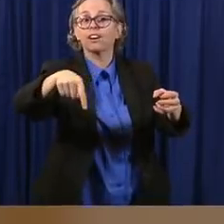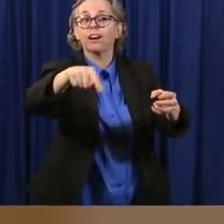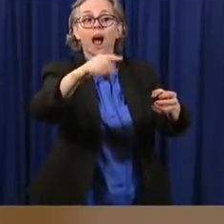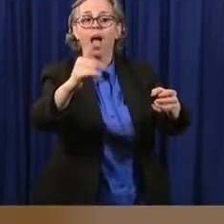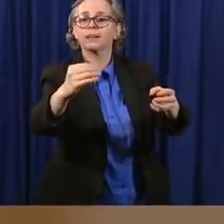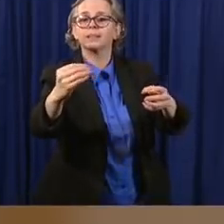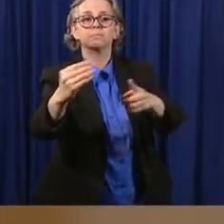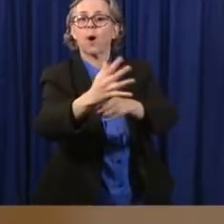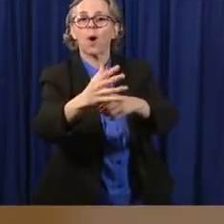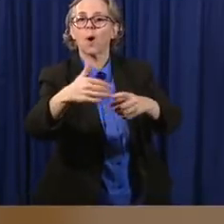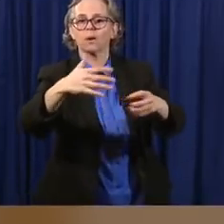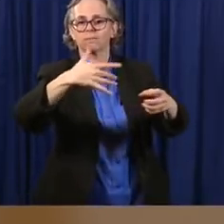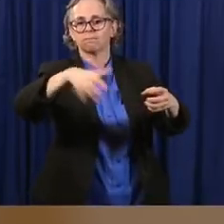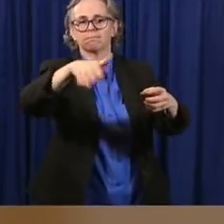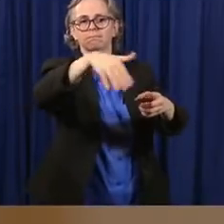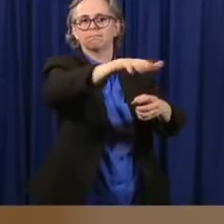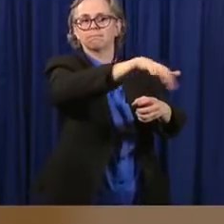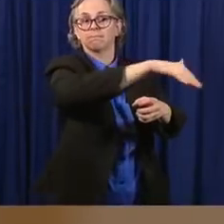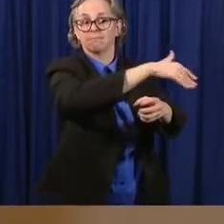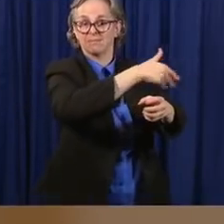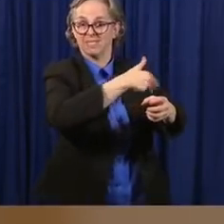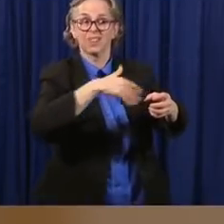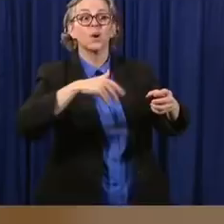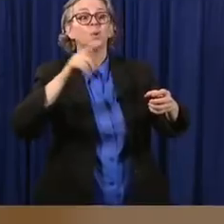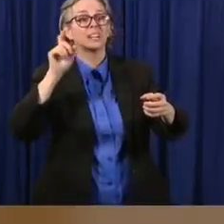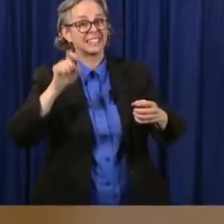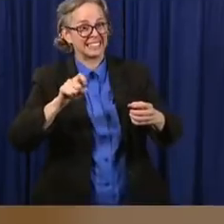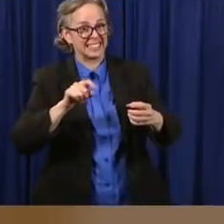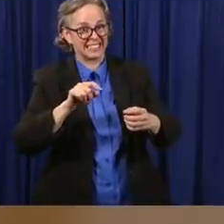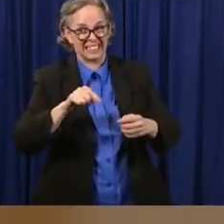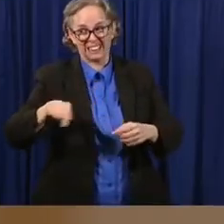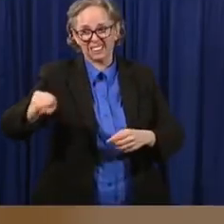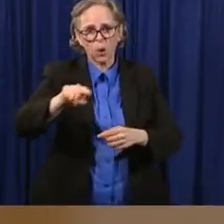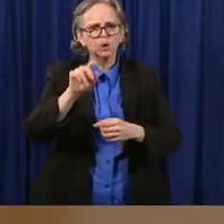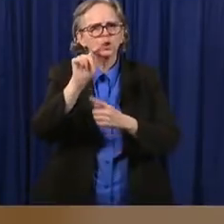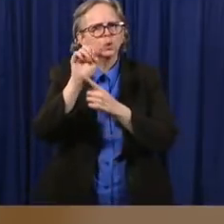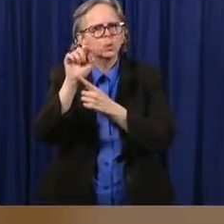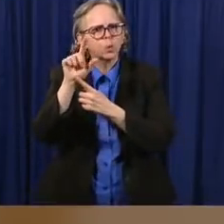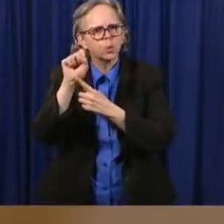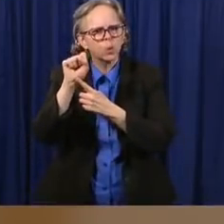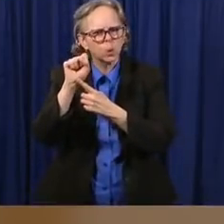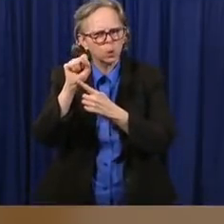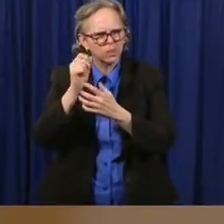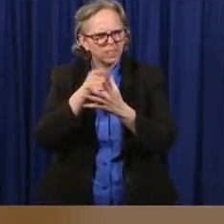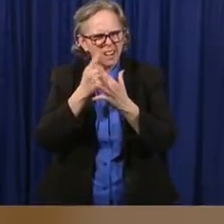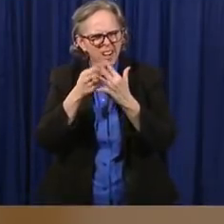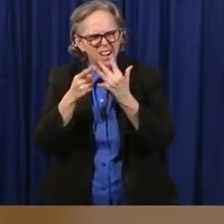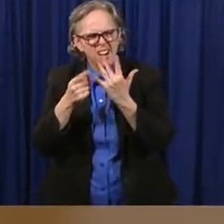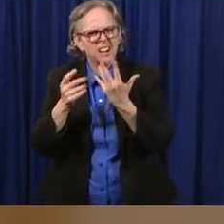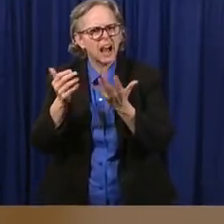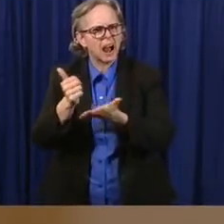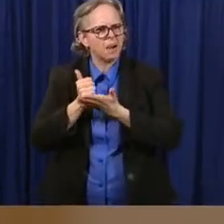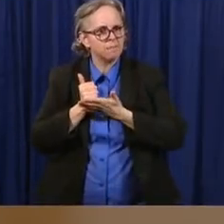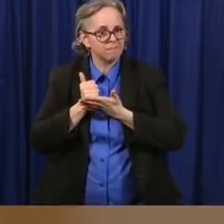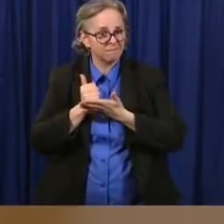we really need those tools to truly start to move out of the woods. Thank you.